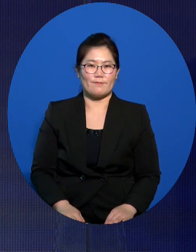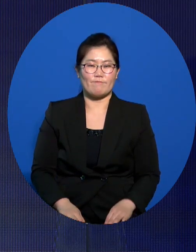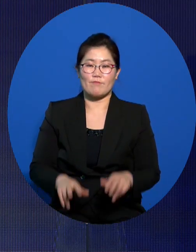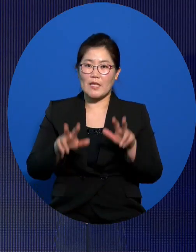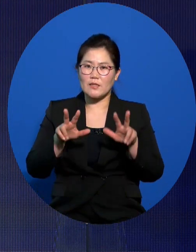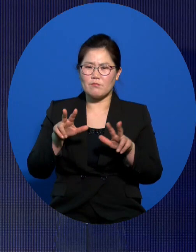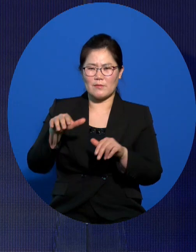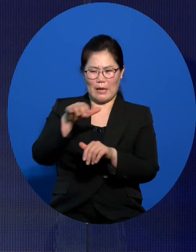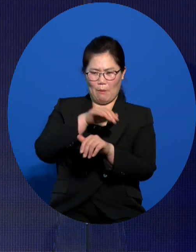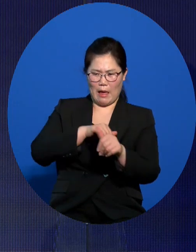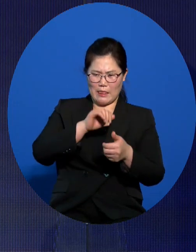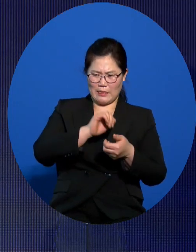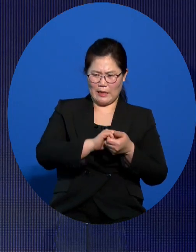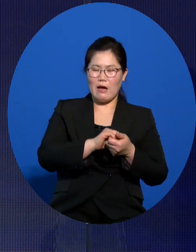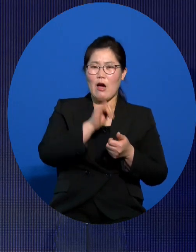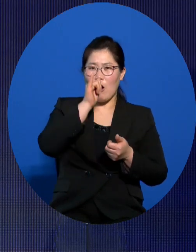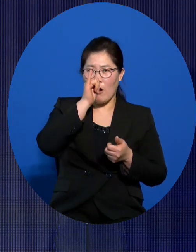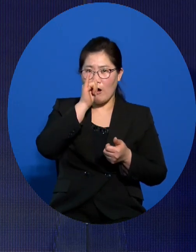issue.